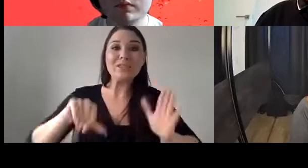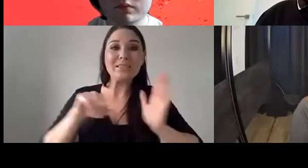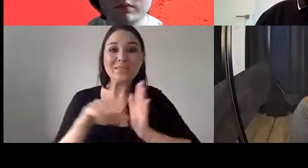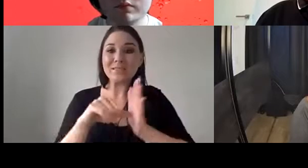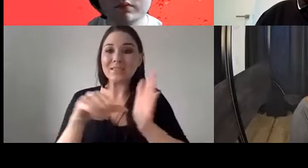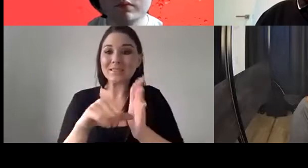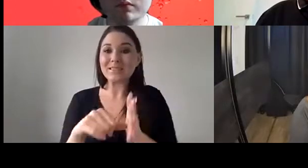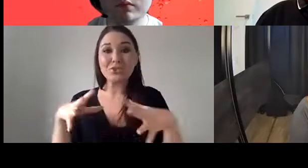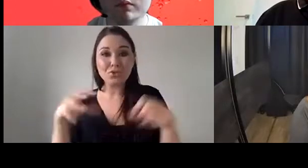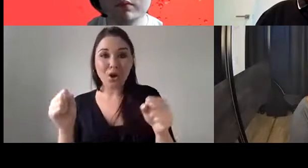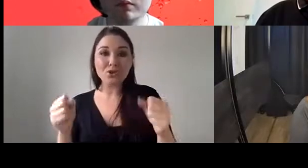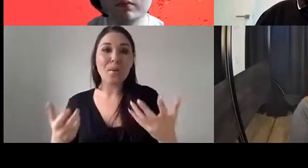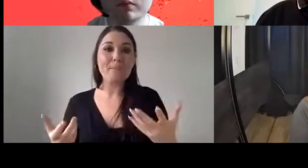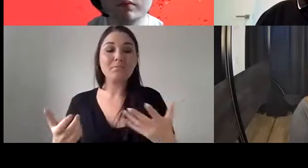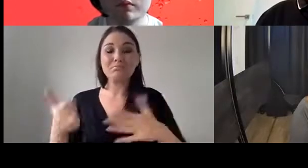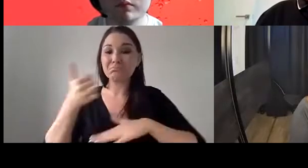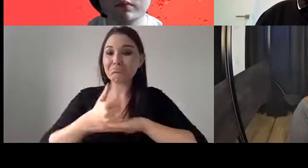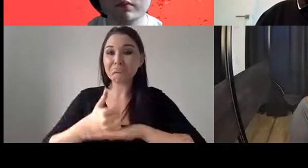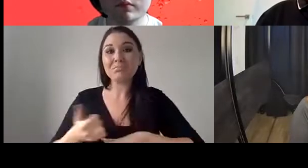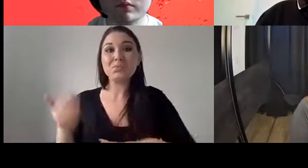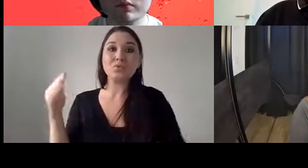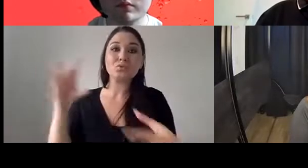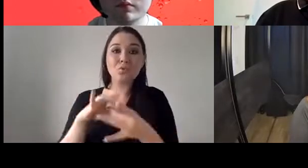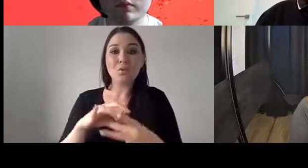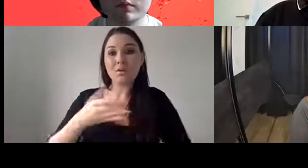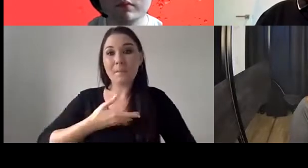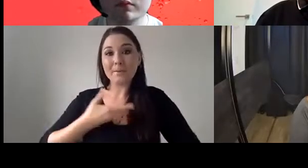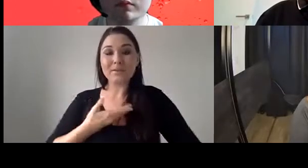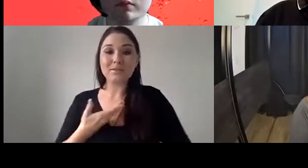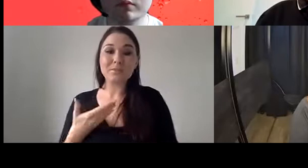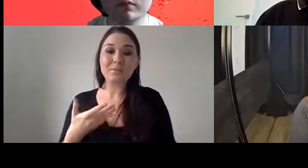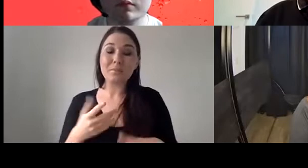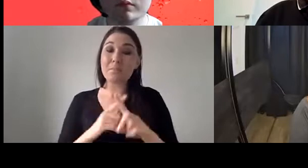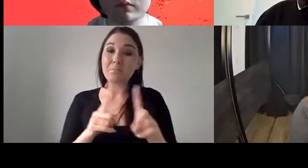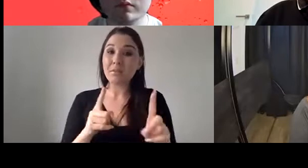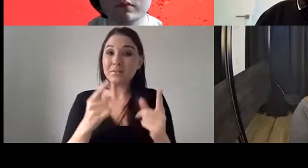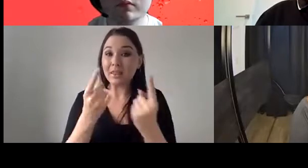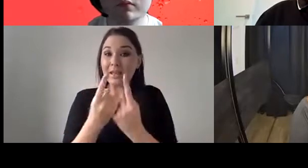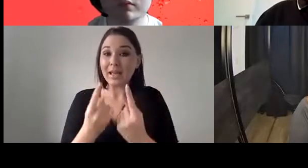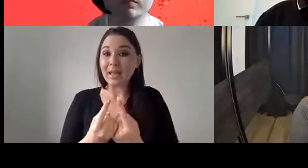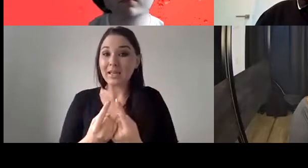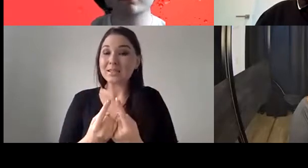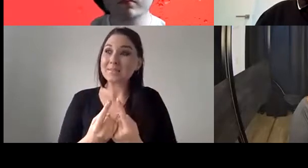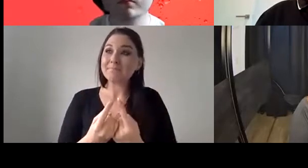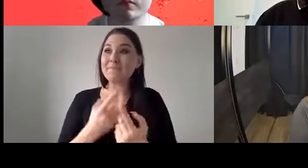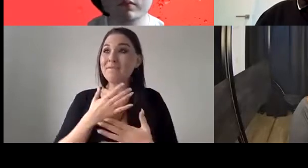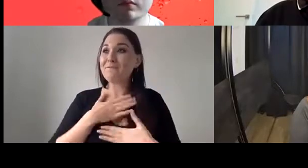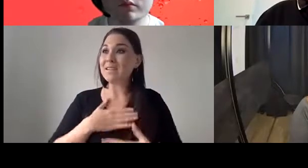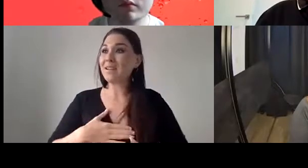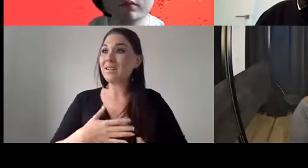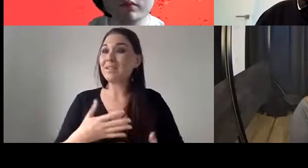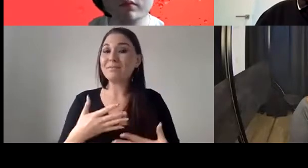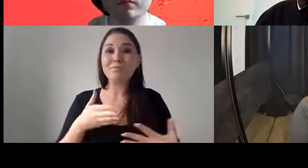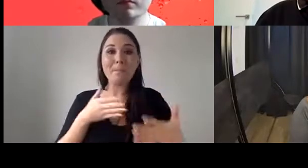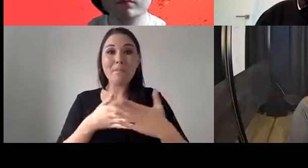you're a startup and so on. But there's certain things so it's the physical barriers, you know, access and